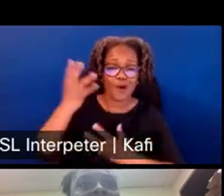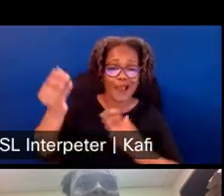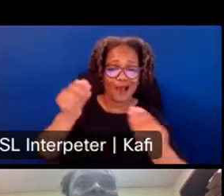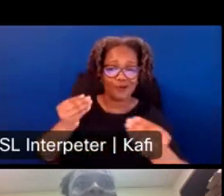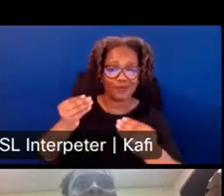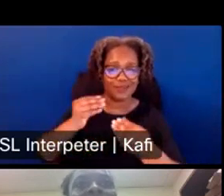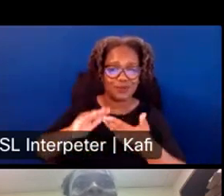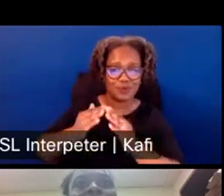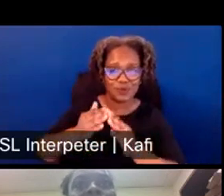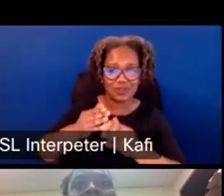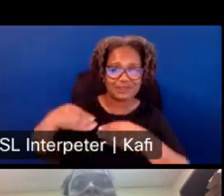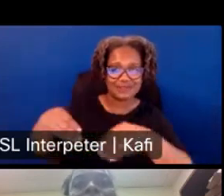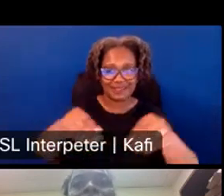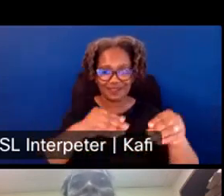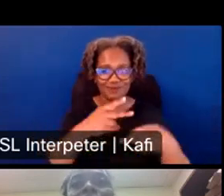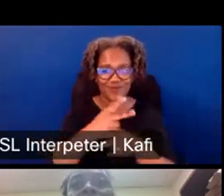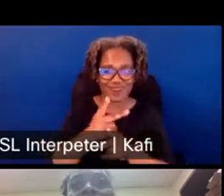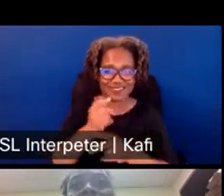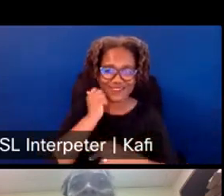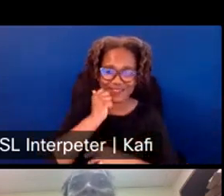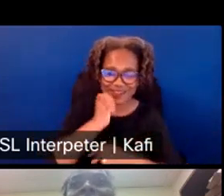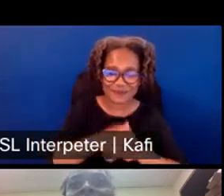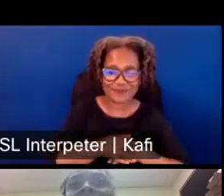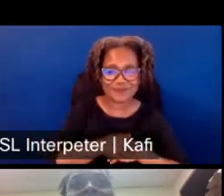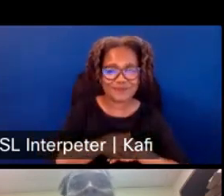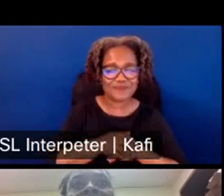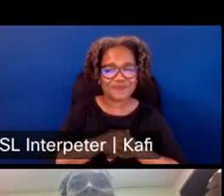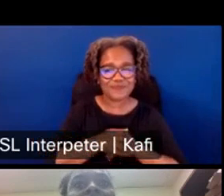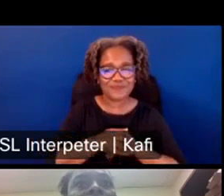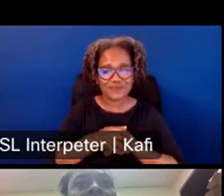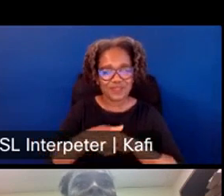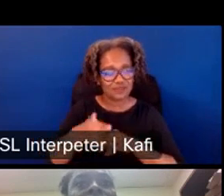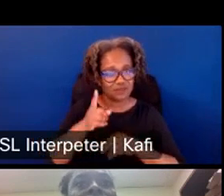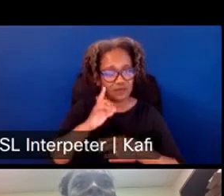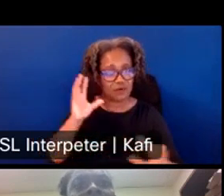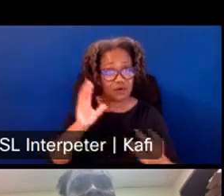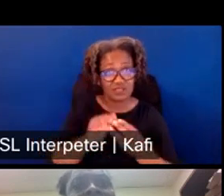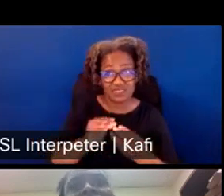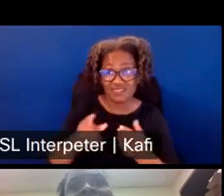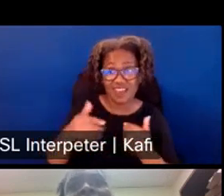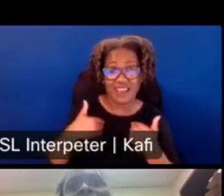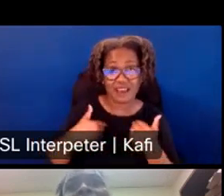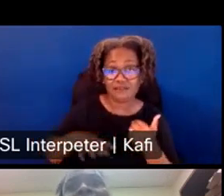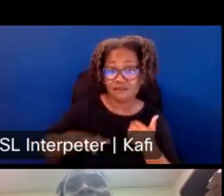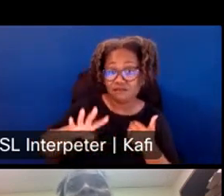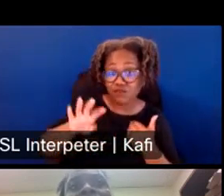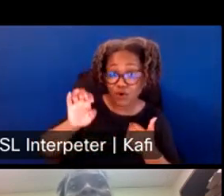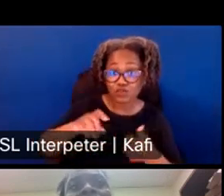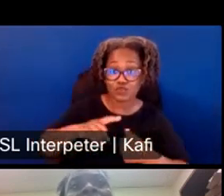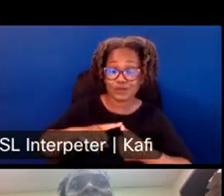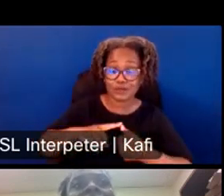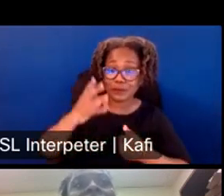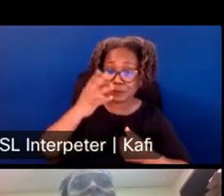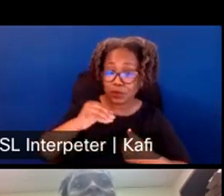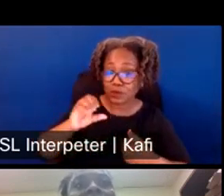had helped develop a sales force of more than 400 salons, a beauty school, and a chain of beauty supply